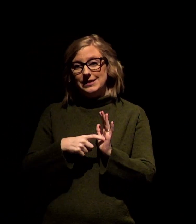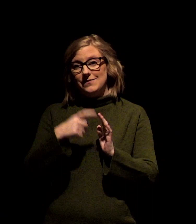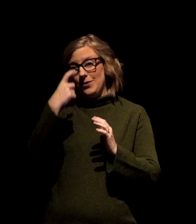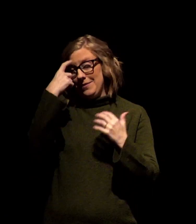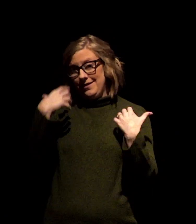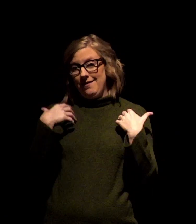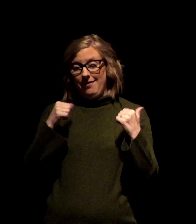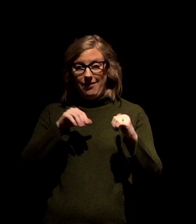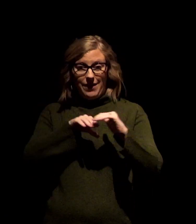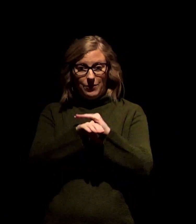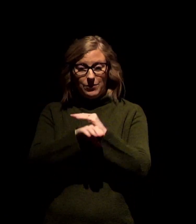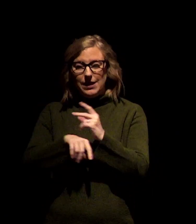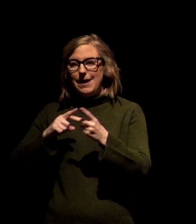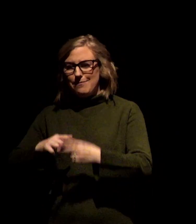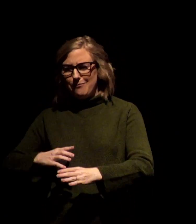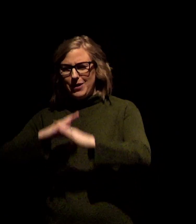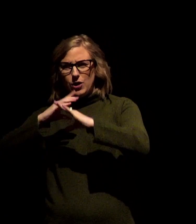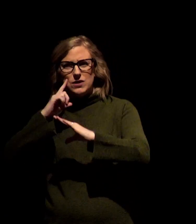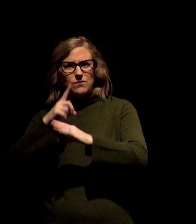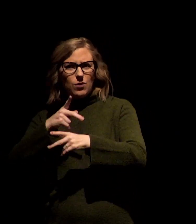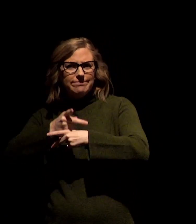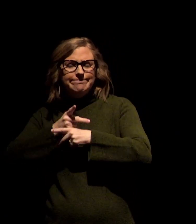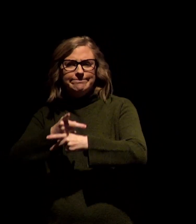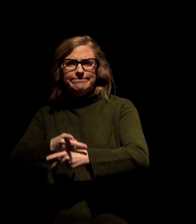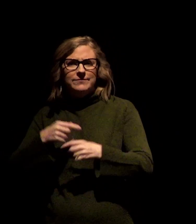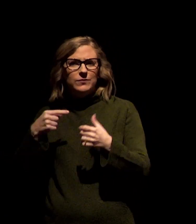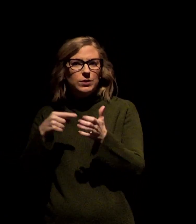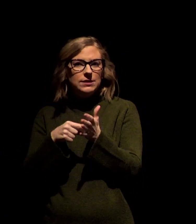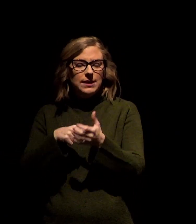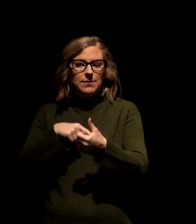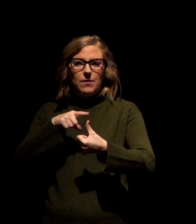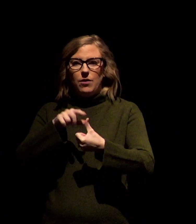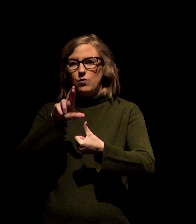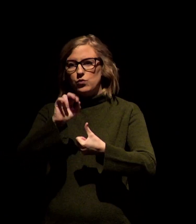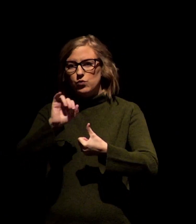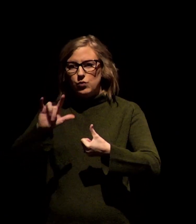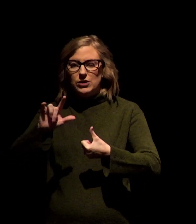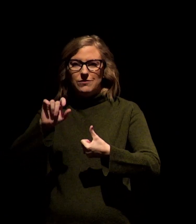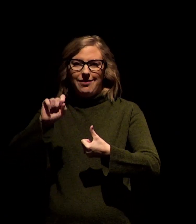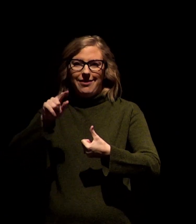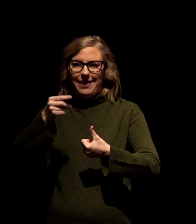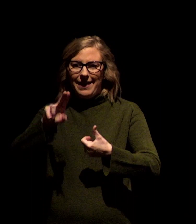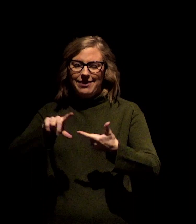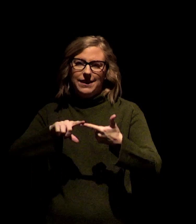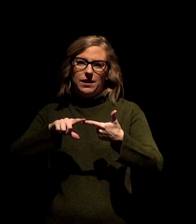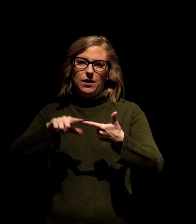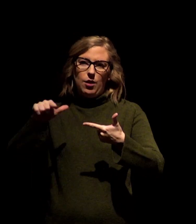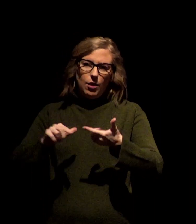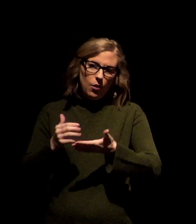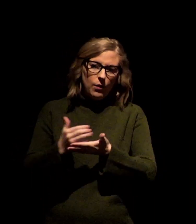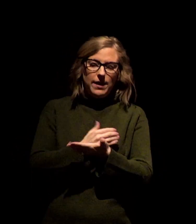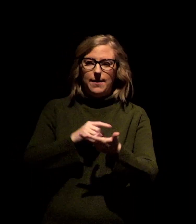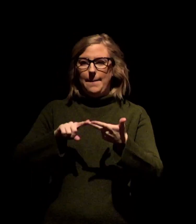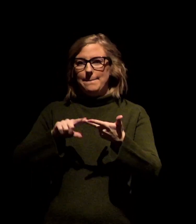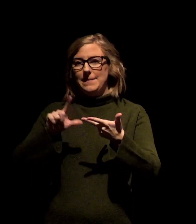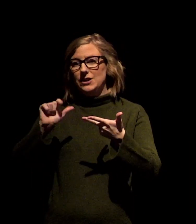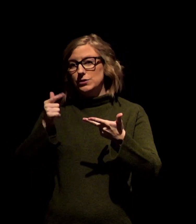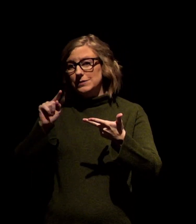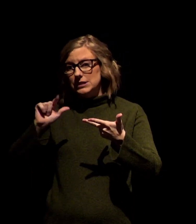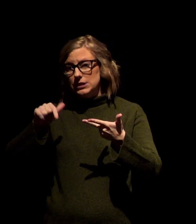that marginalized communities face, such as racial, ethnic, low income, LGBTQ+, and rural